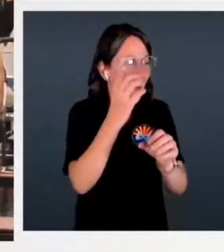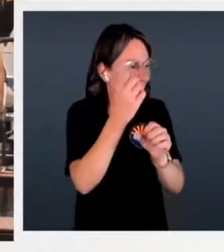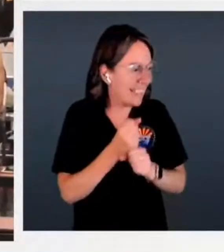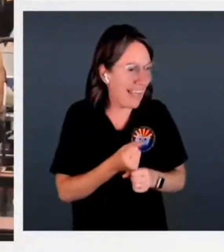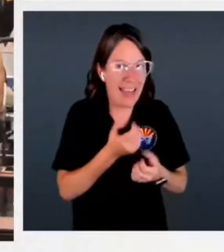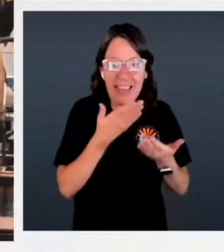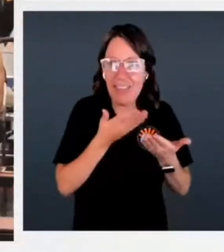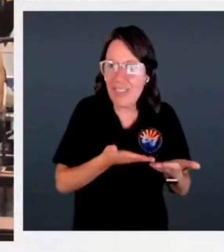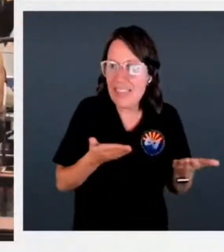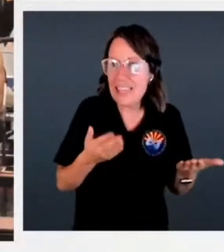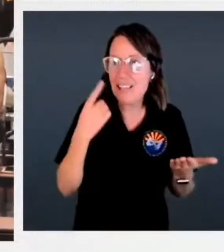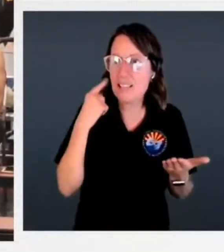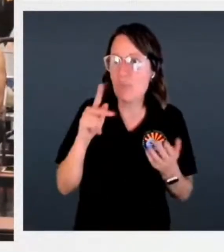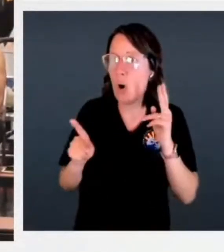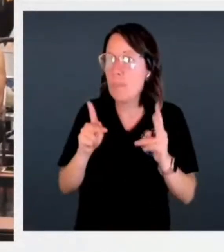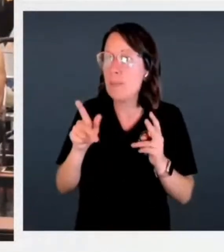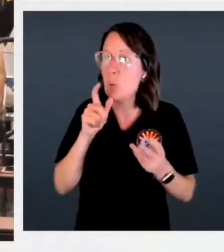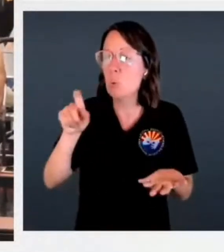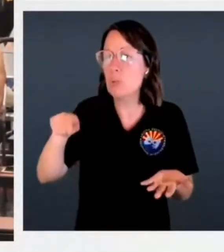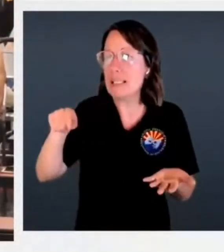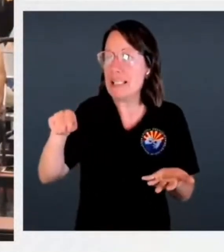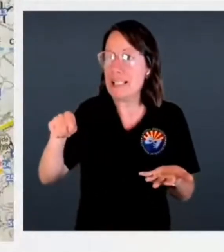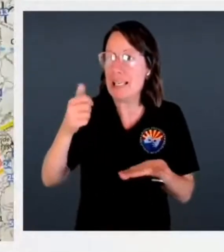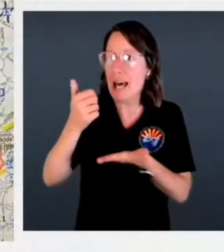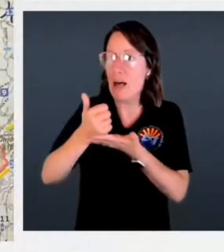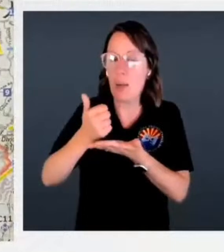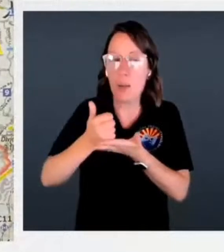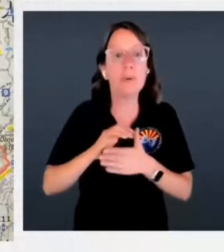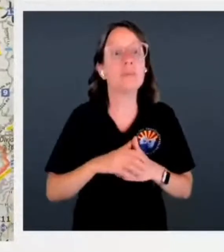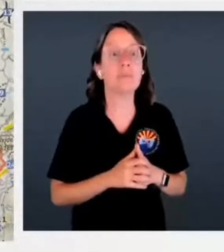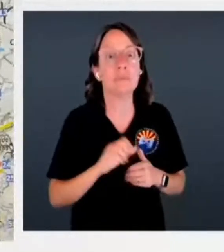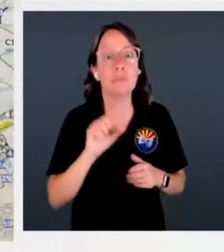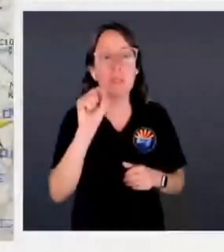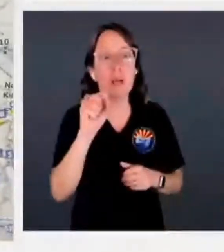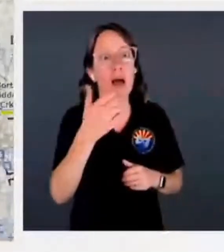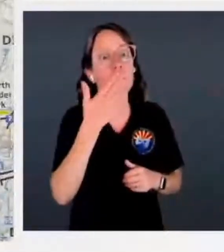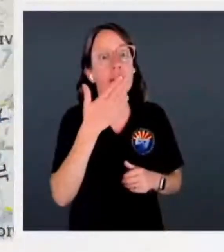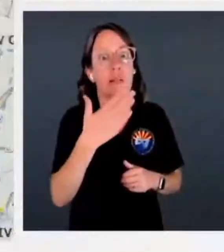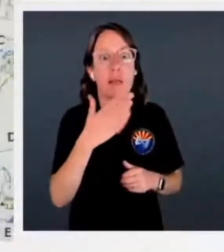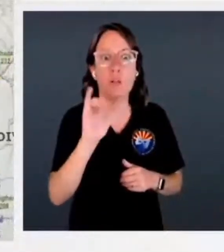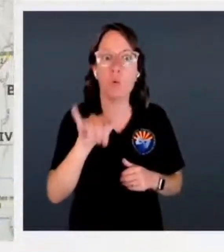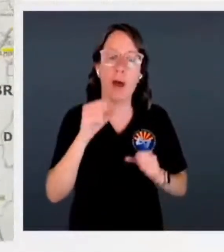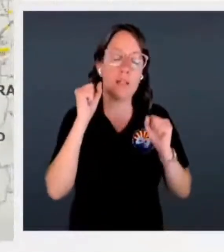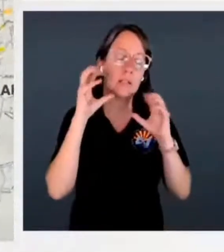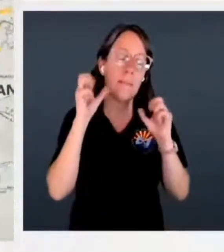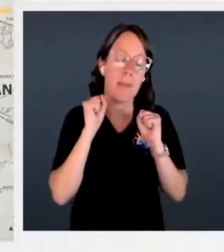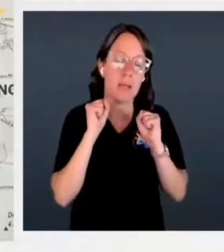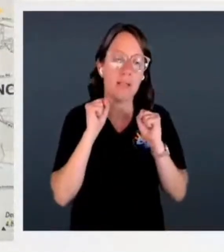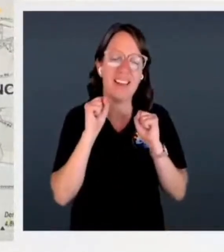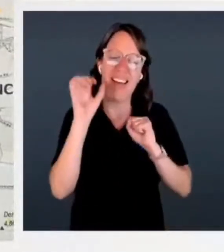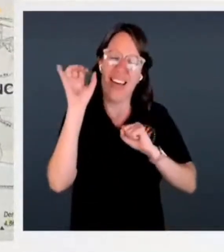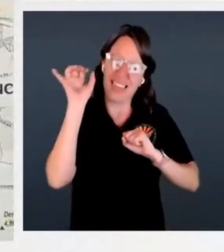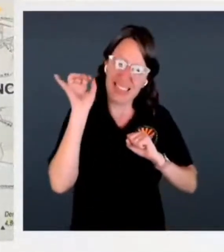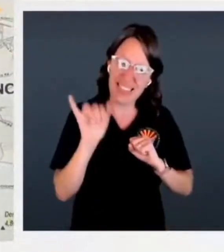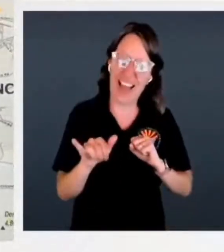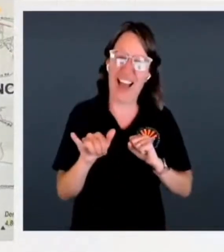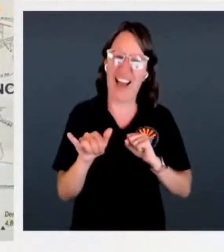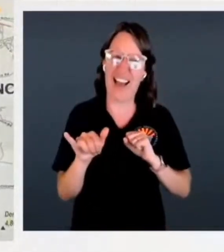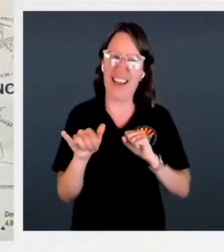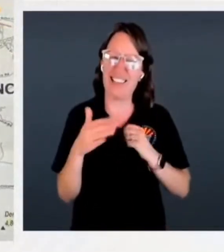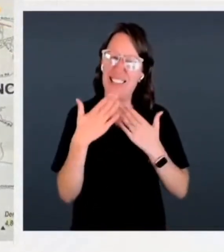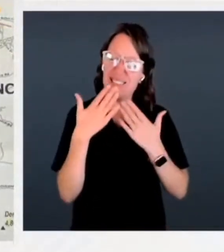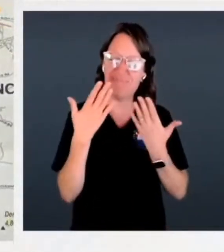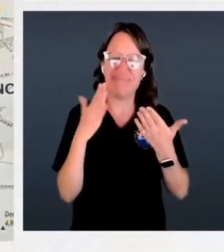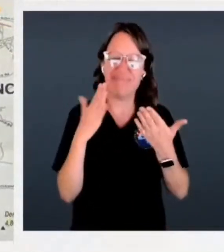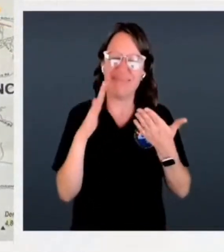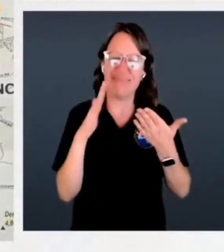resources where they need to be? Thank you. That is amazing. And that is what a community is. And I love that. So